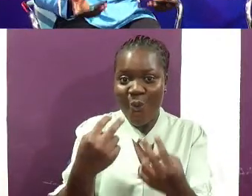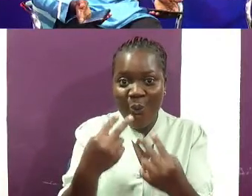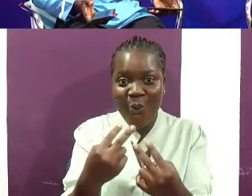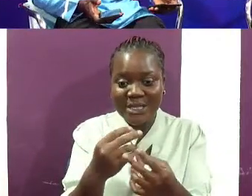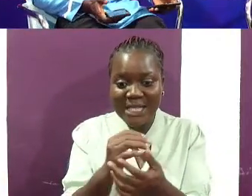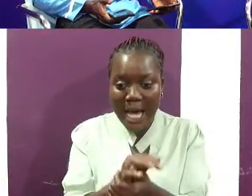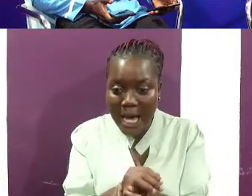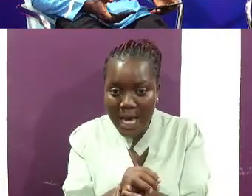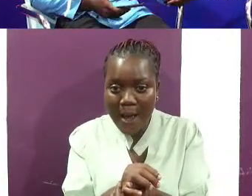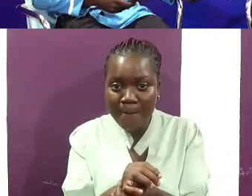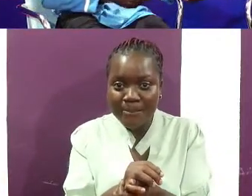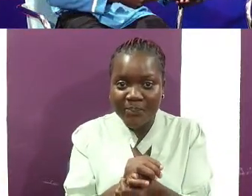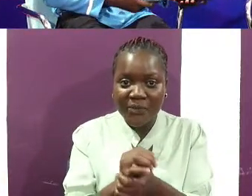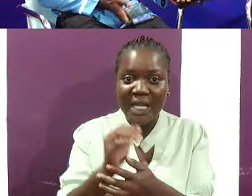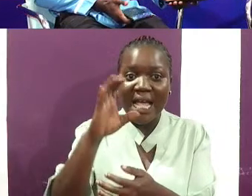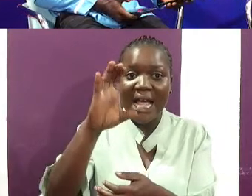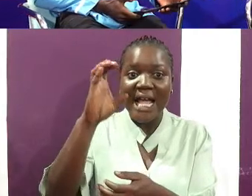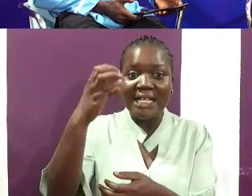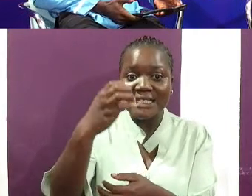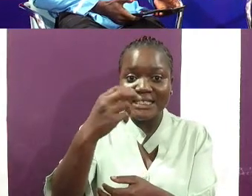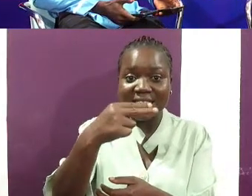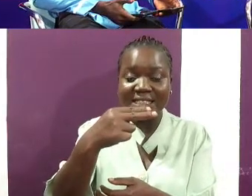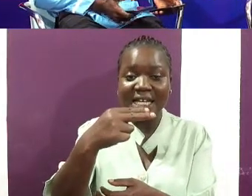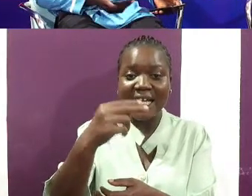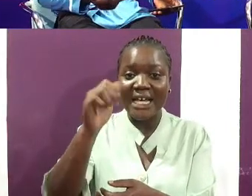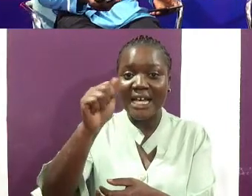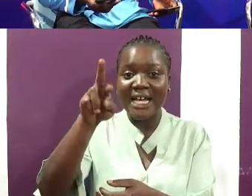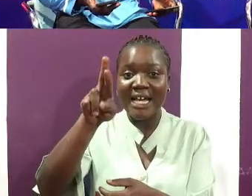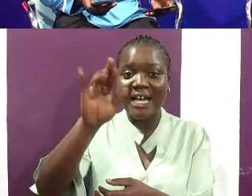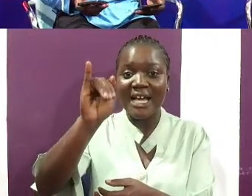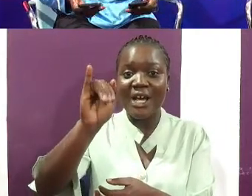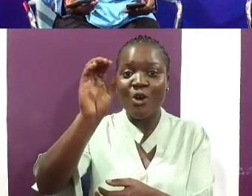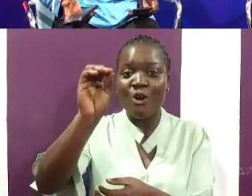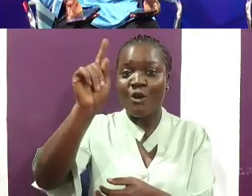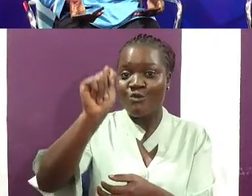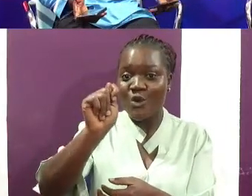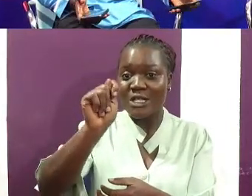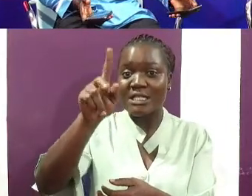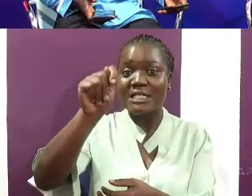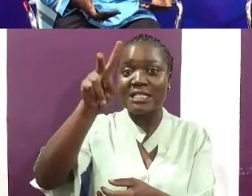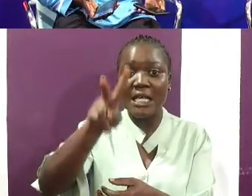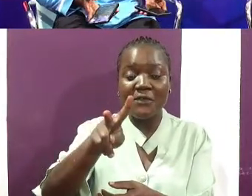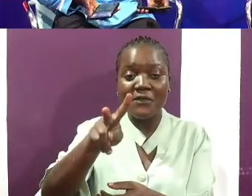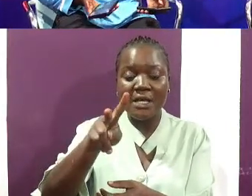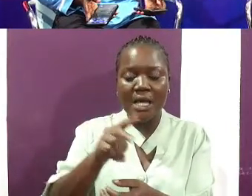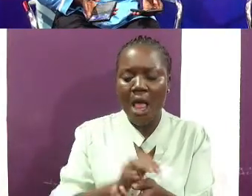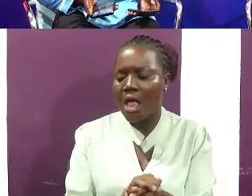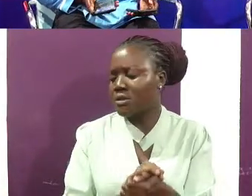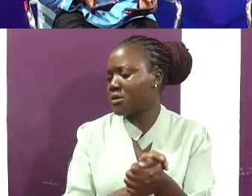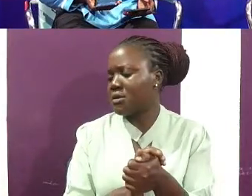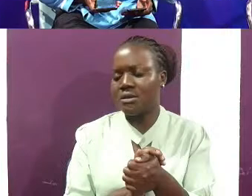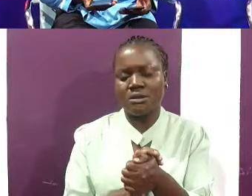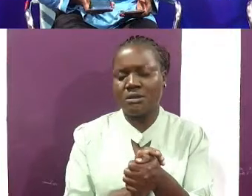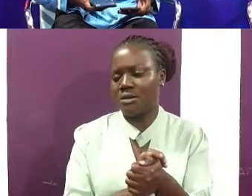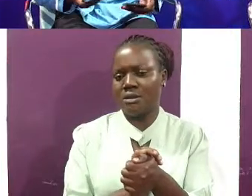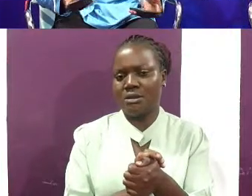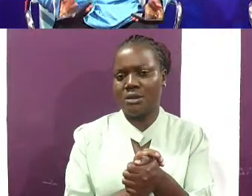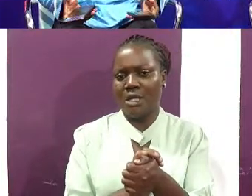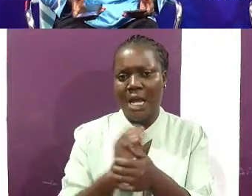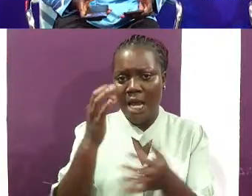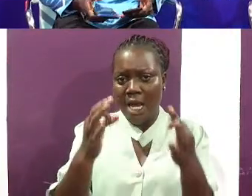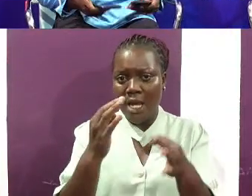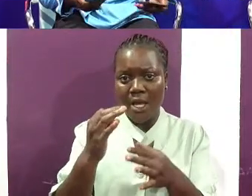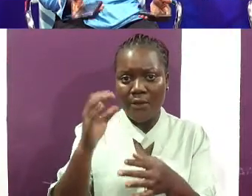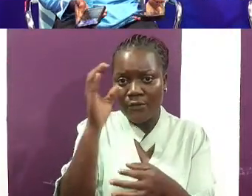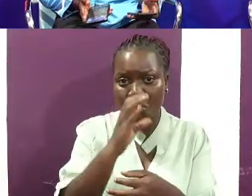can call live now. What when your notification, no? Especially, me now for WhatsApp, go on one for link now and send it, you know, say, and me send